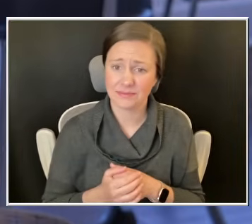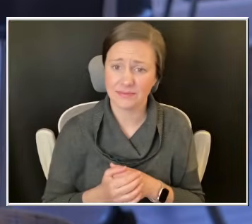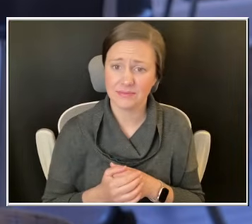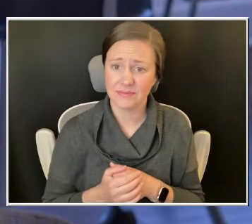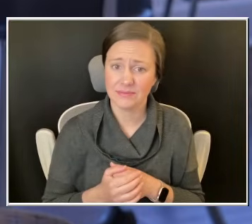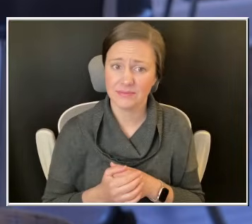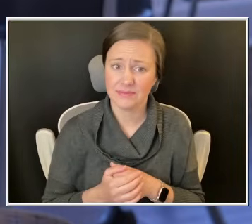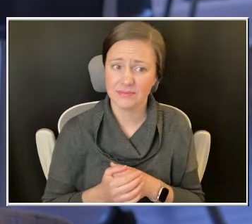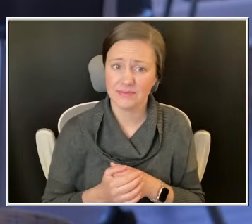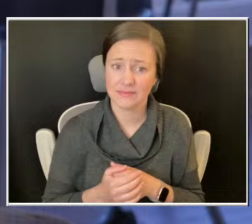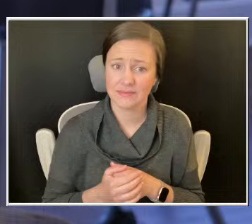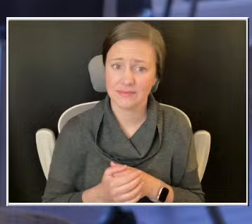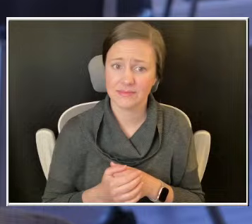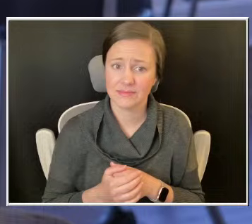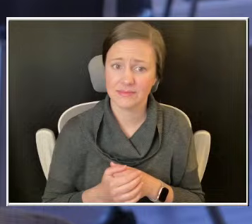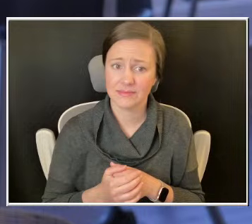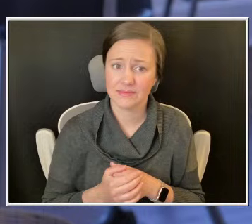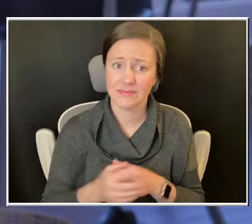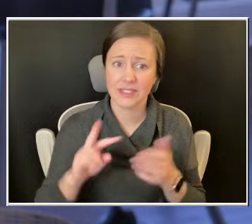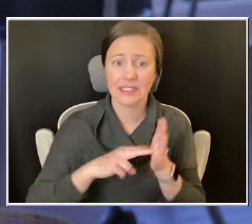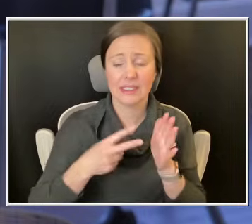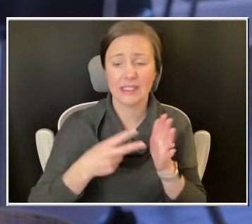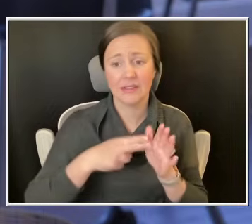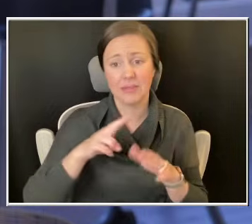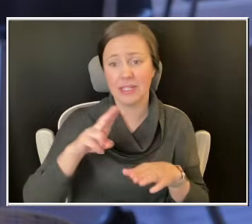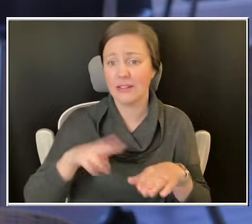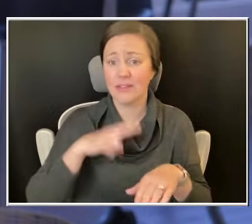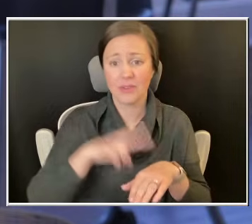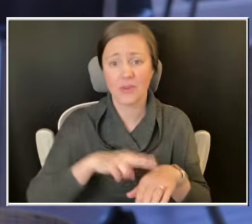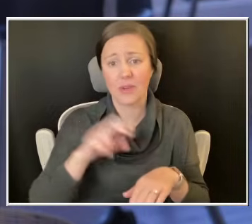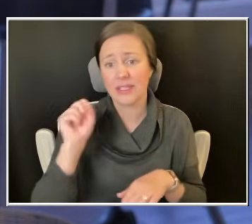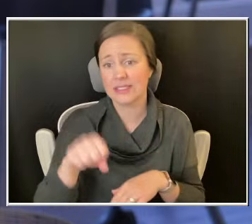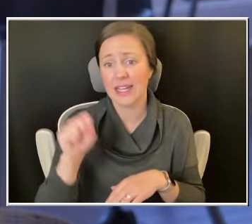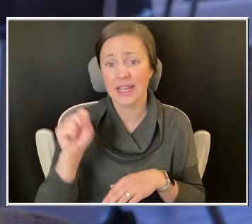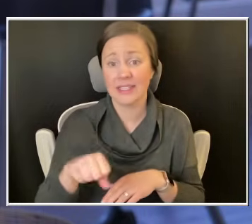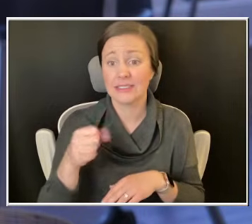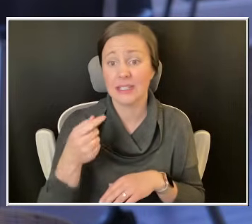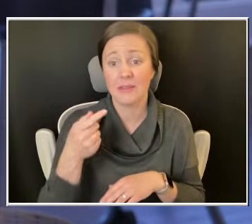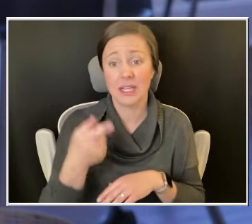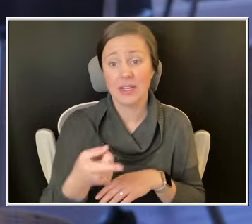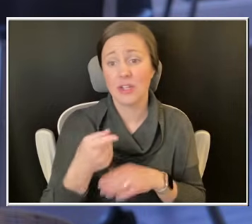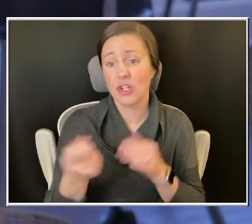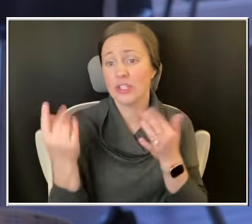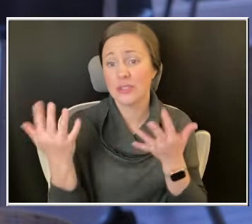I mean, of course, you just wait, and